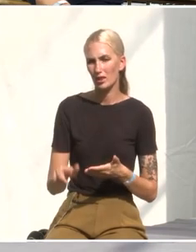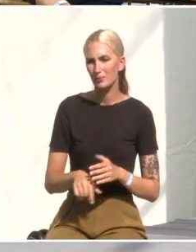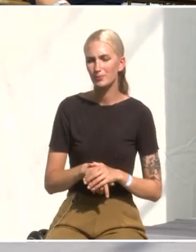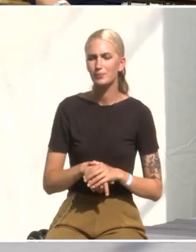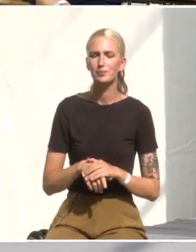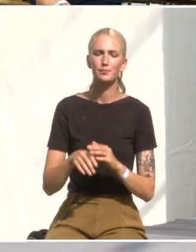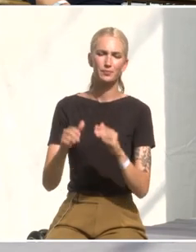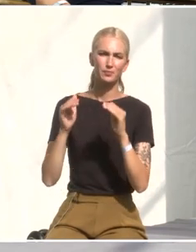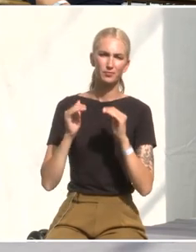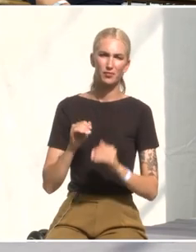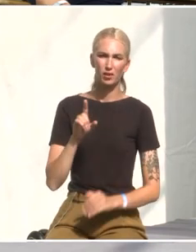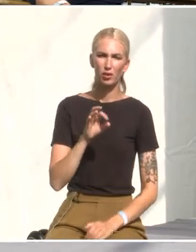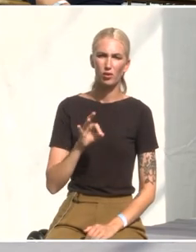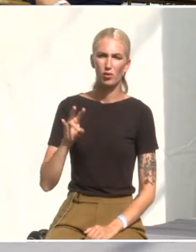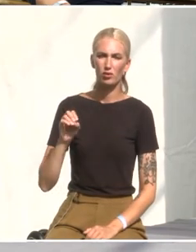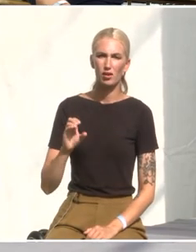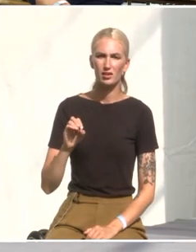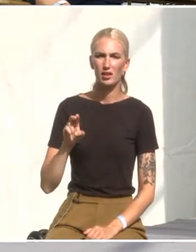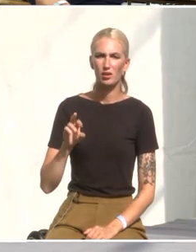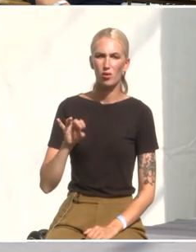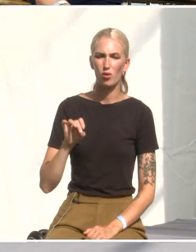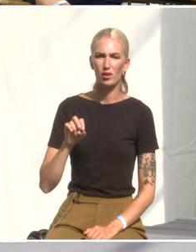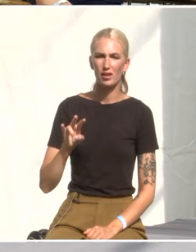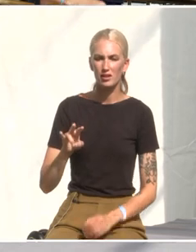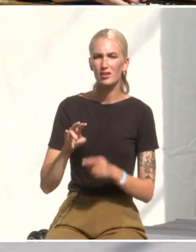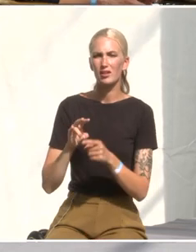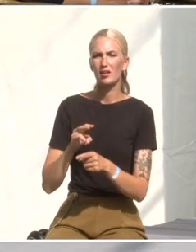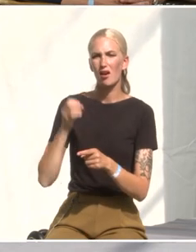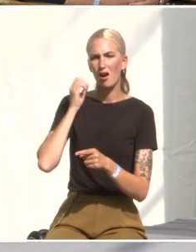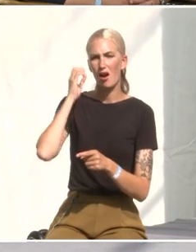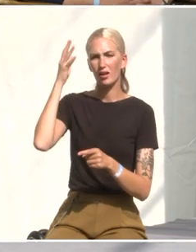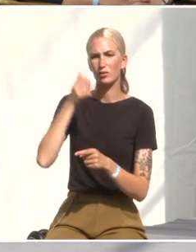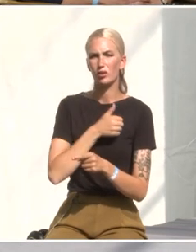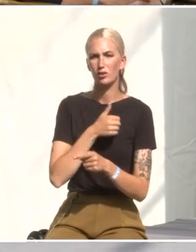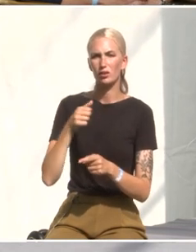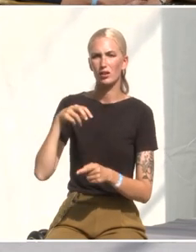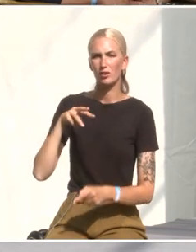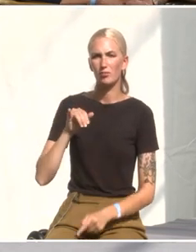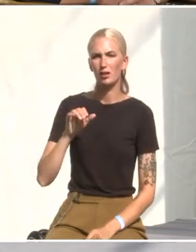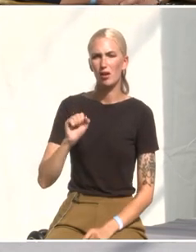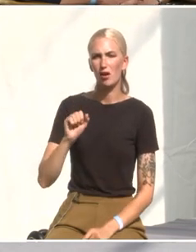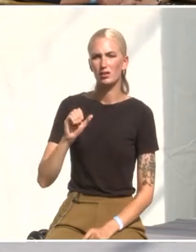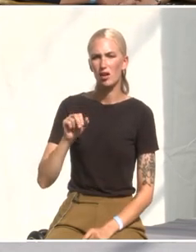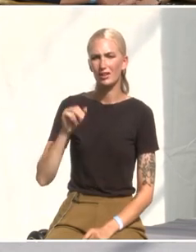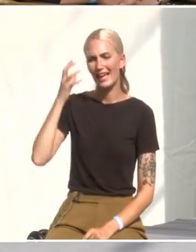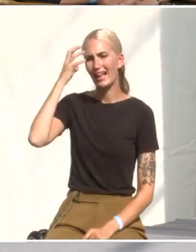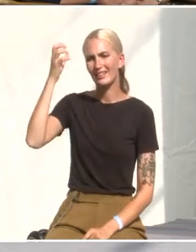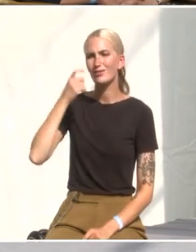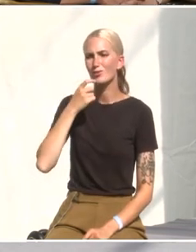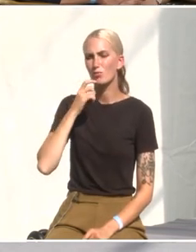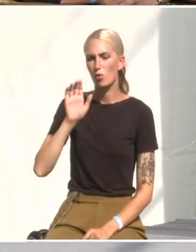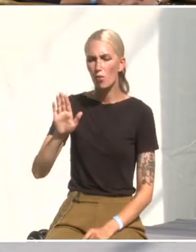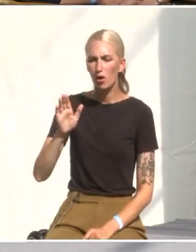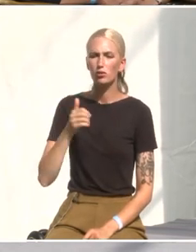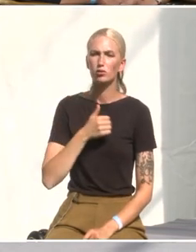We have here Joonas Kekkonen, the development and education manager at Miessakit Association from Helsinki, Finland. We